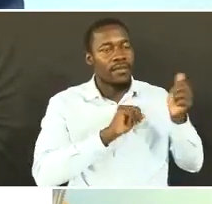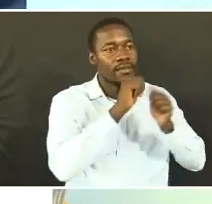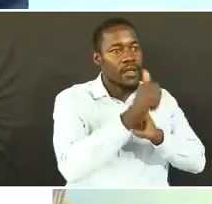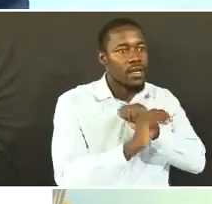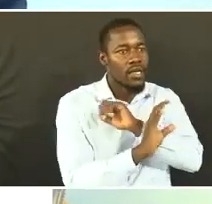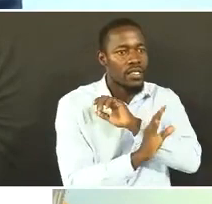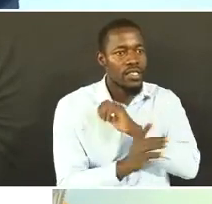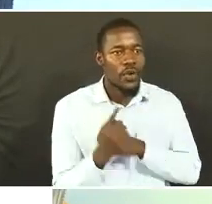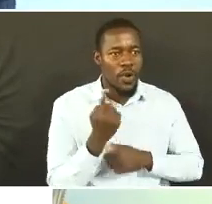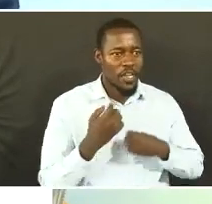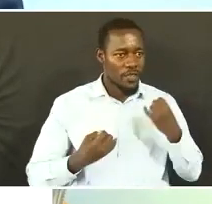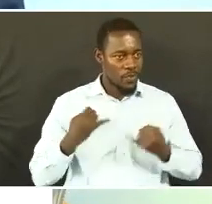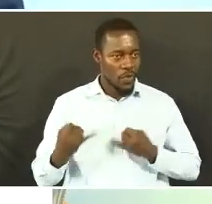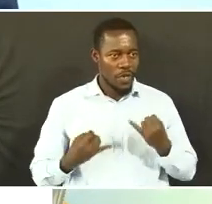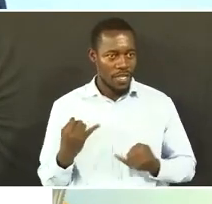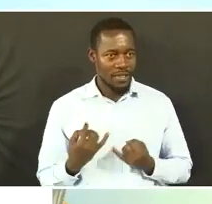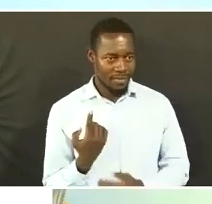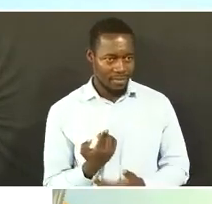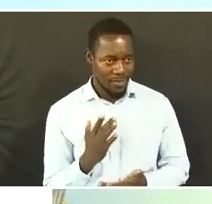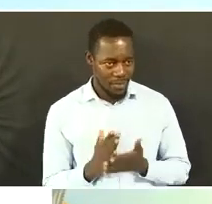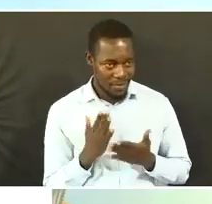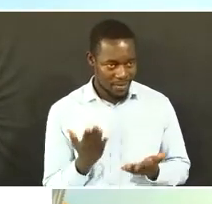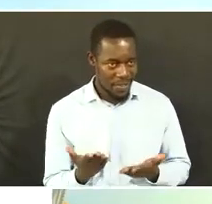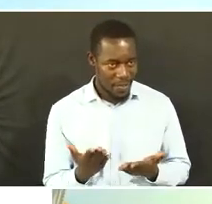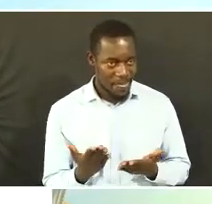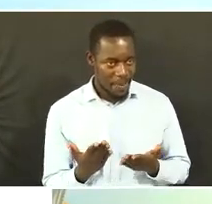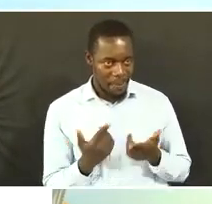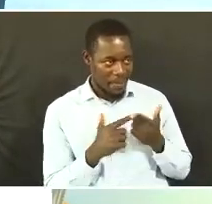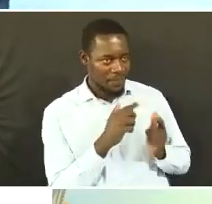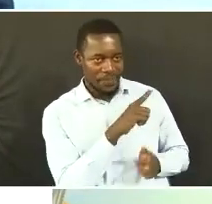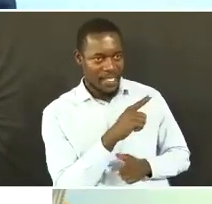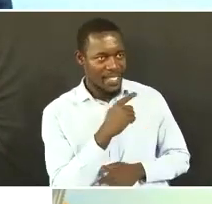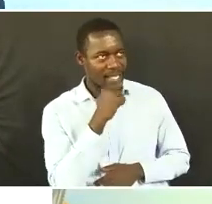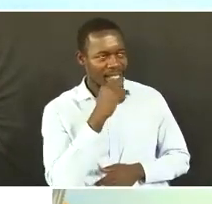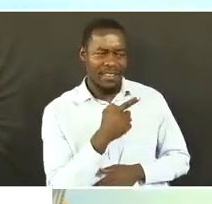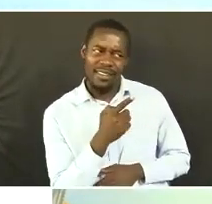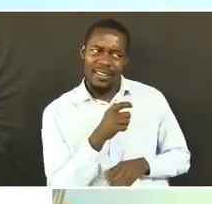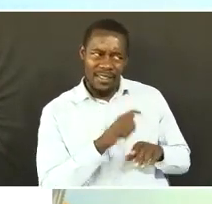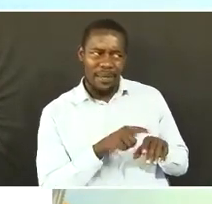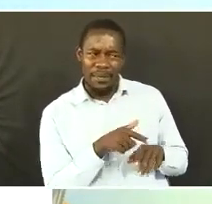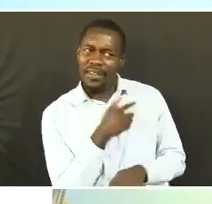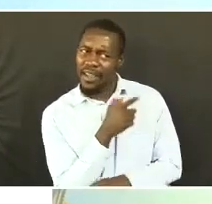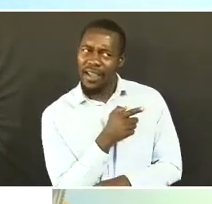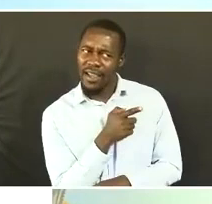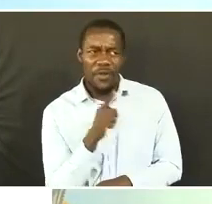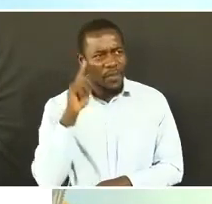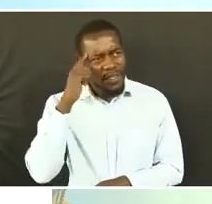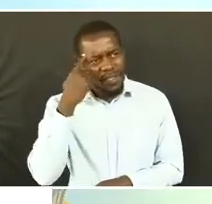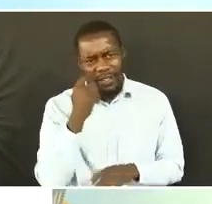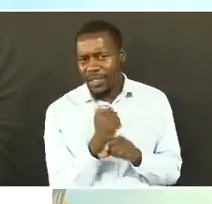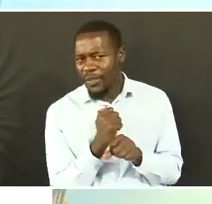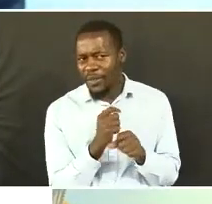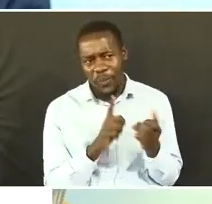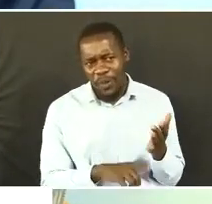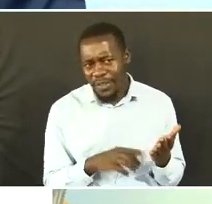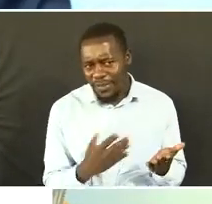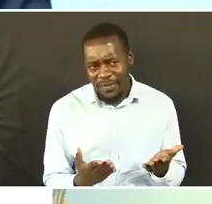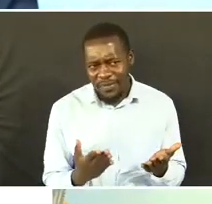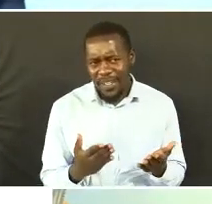proposals. Get rich quick, pyramid schemes. They promised quick and sure returns to prodigal